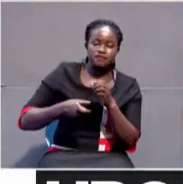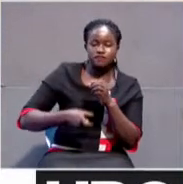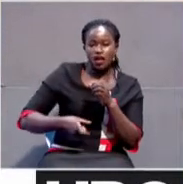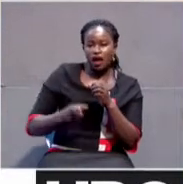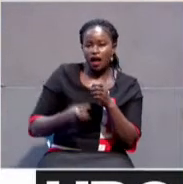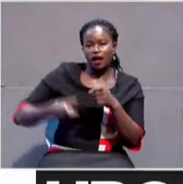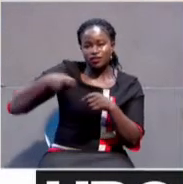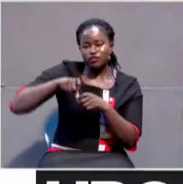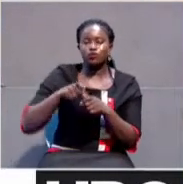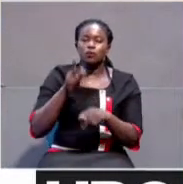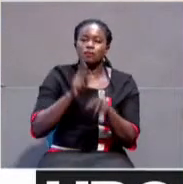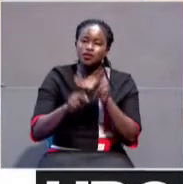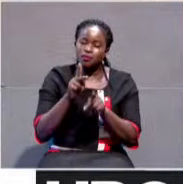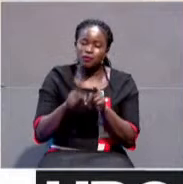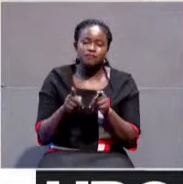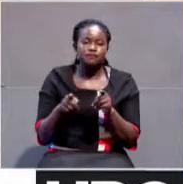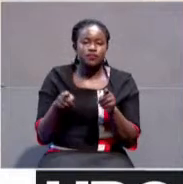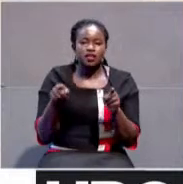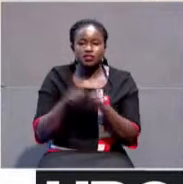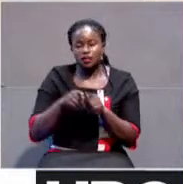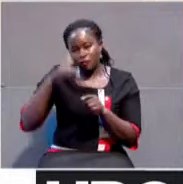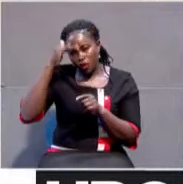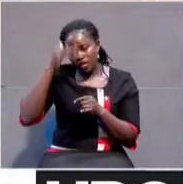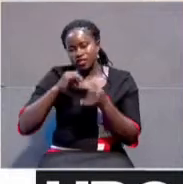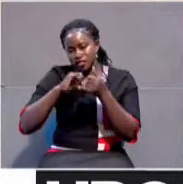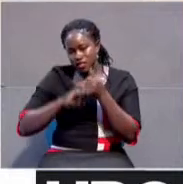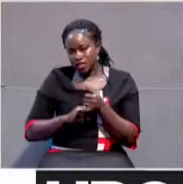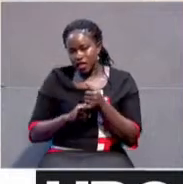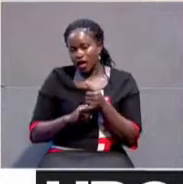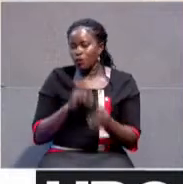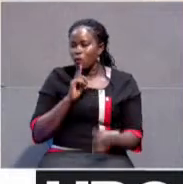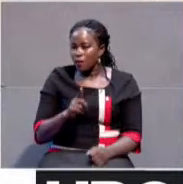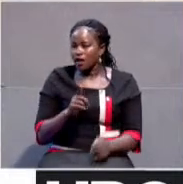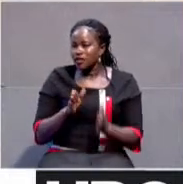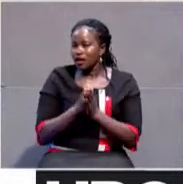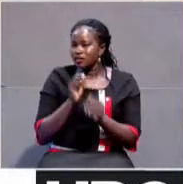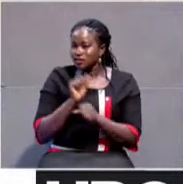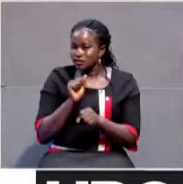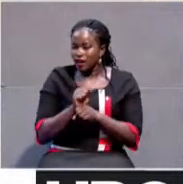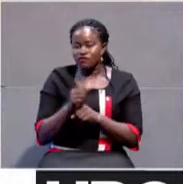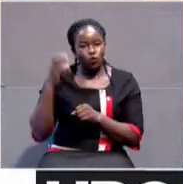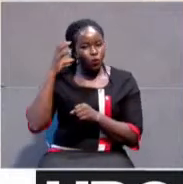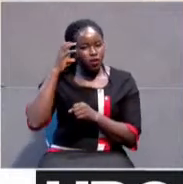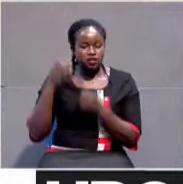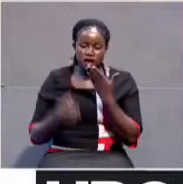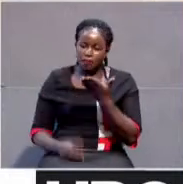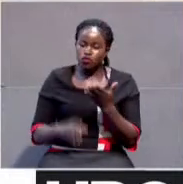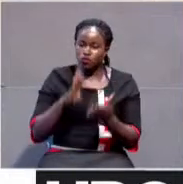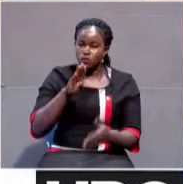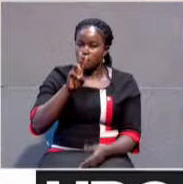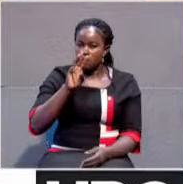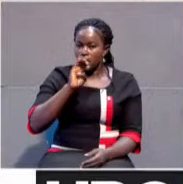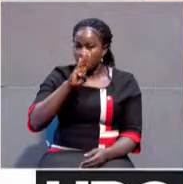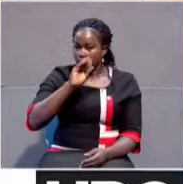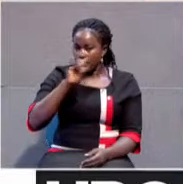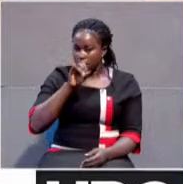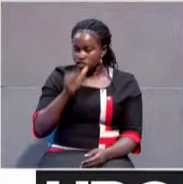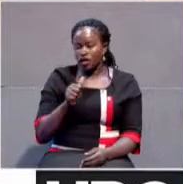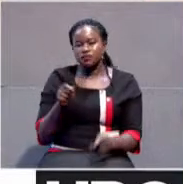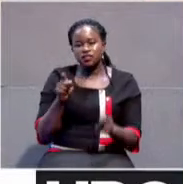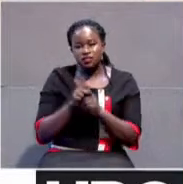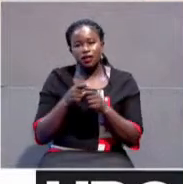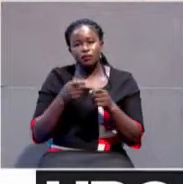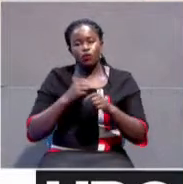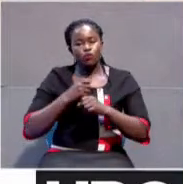personnel, established a police senior command and staff college at Webaja, improving crime control, crime